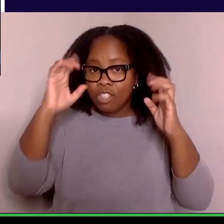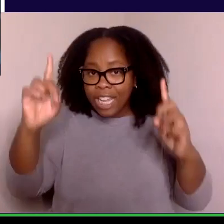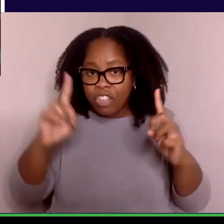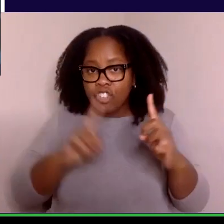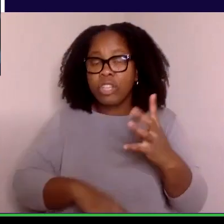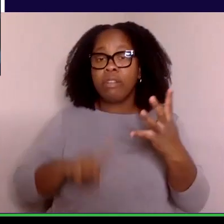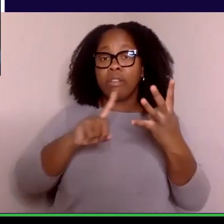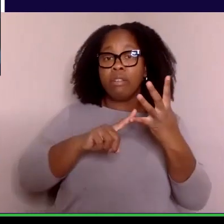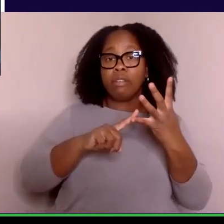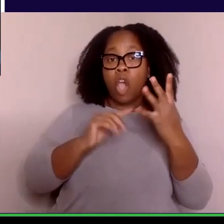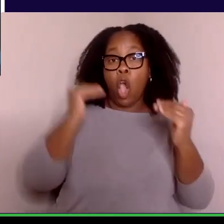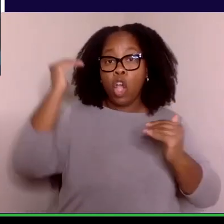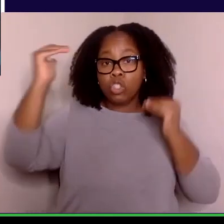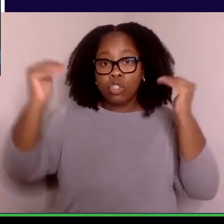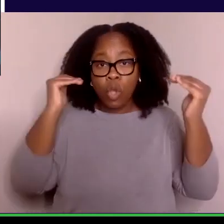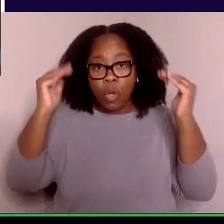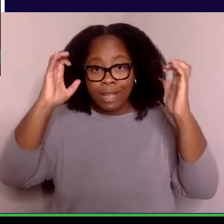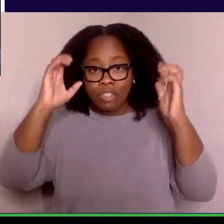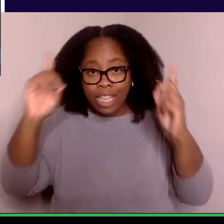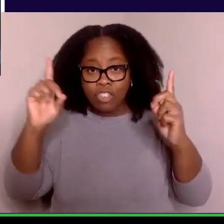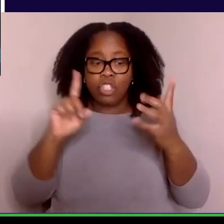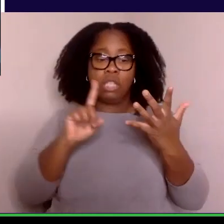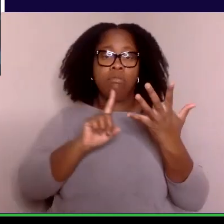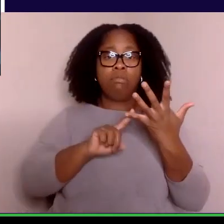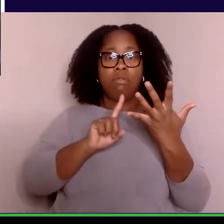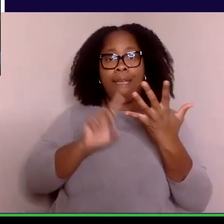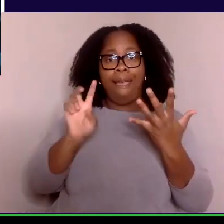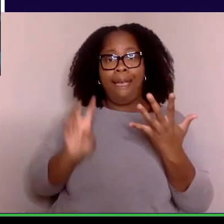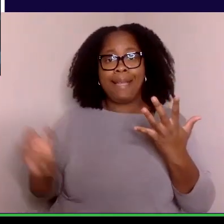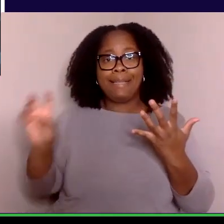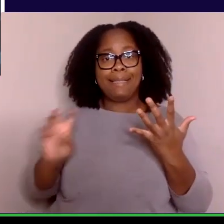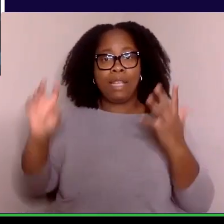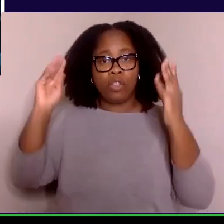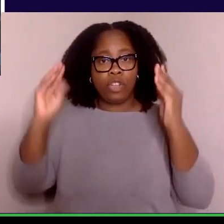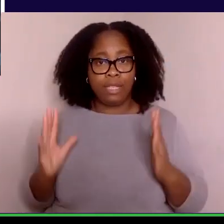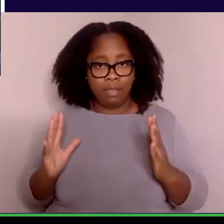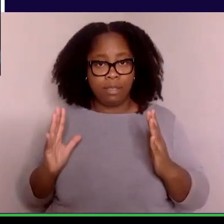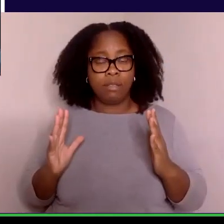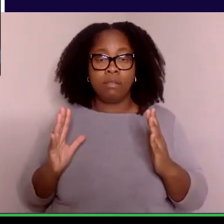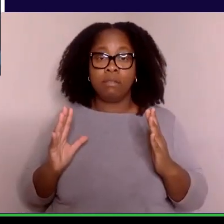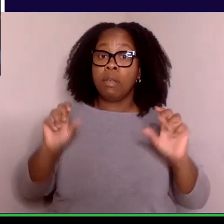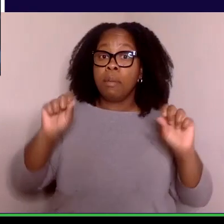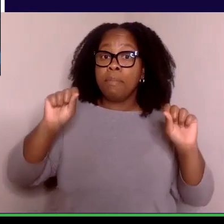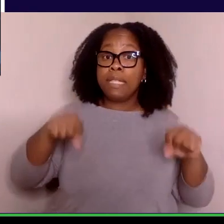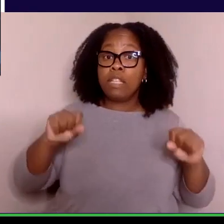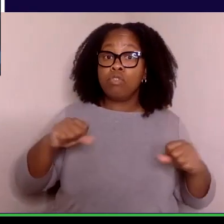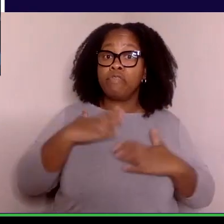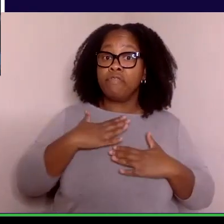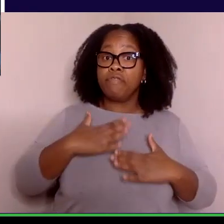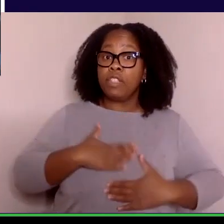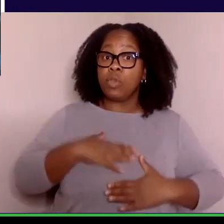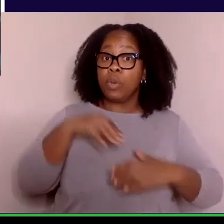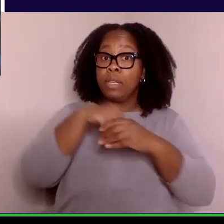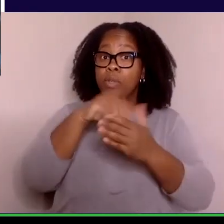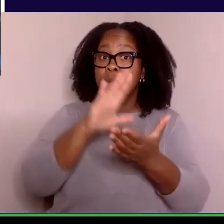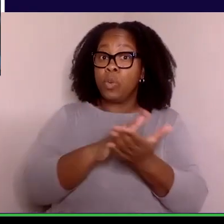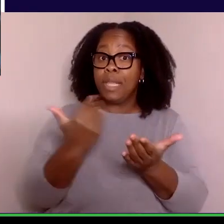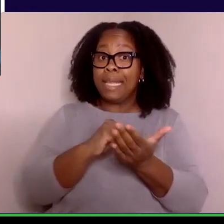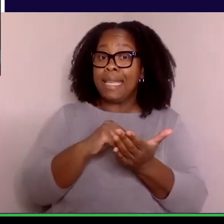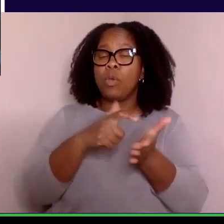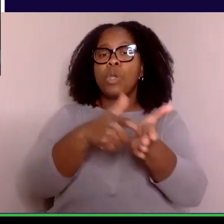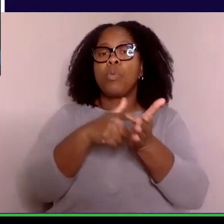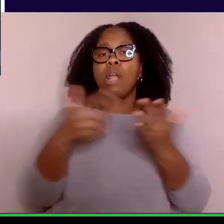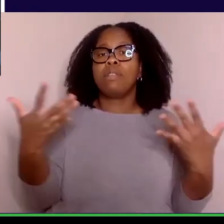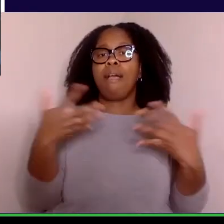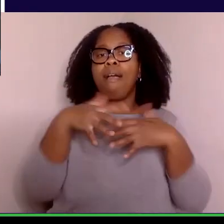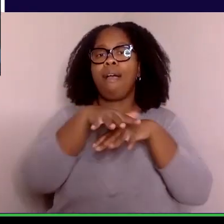education, and itinerants. A potential physical return would have to use a hybrid schedule,